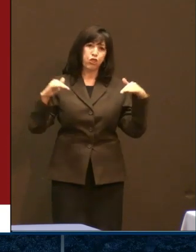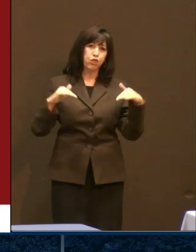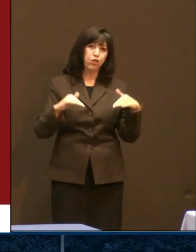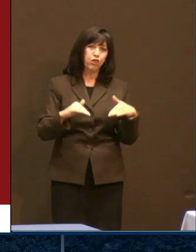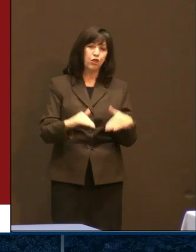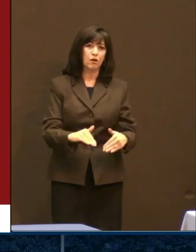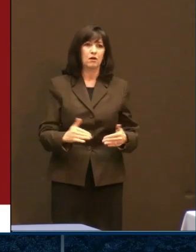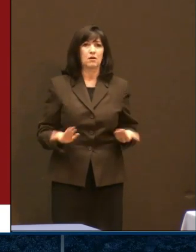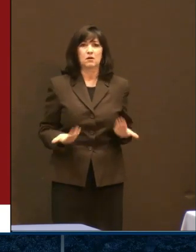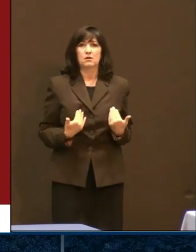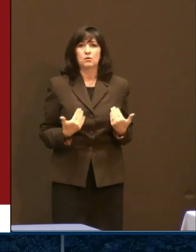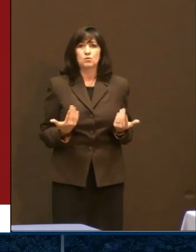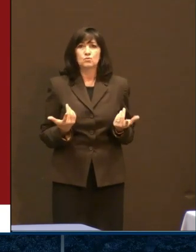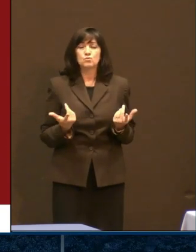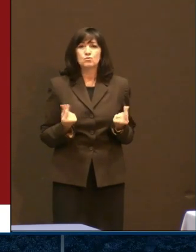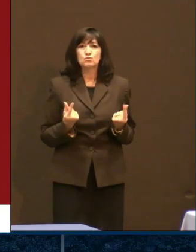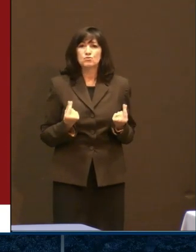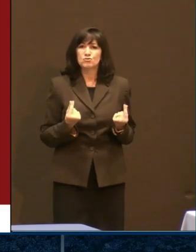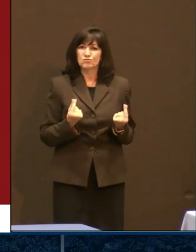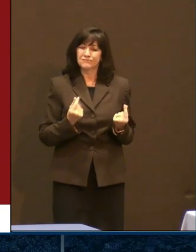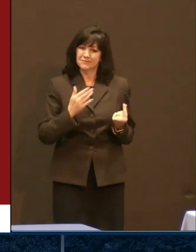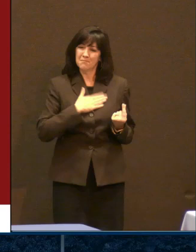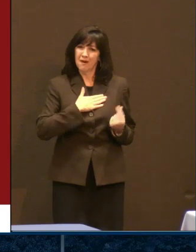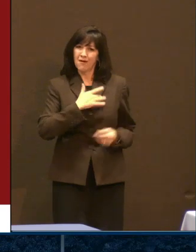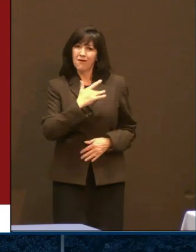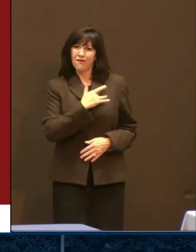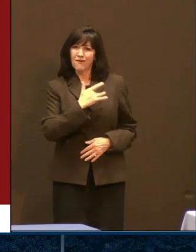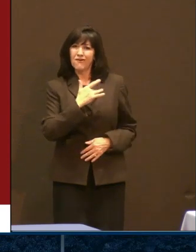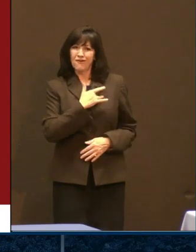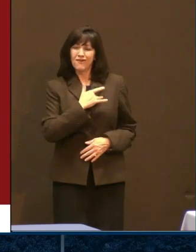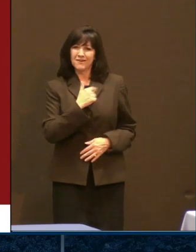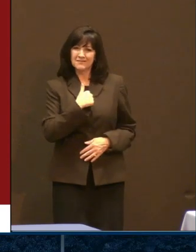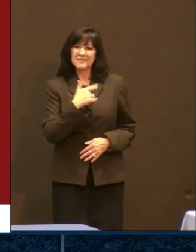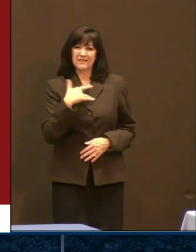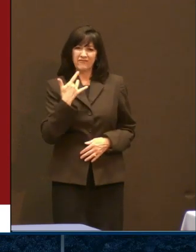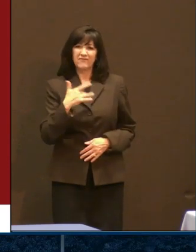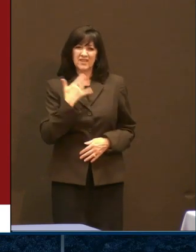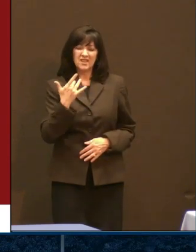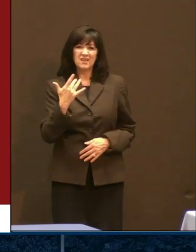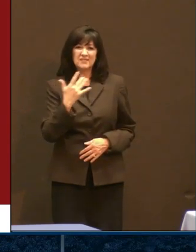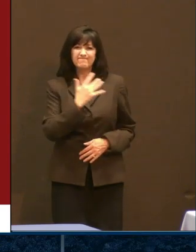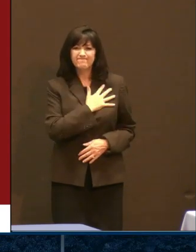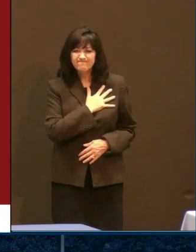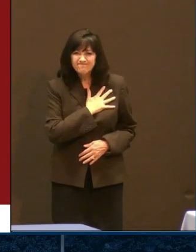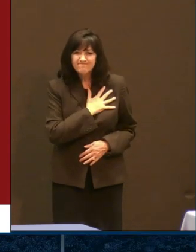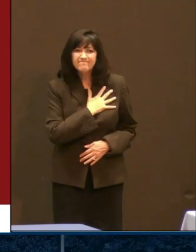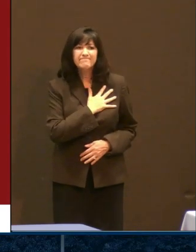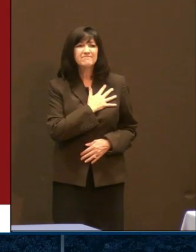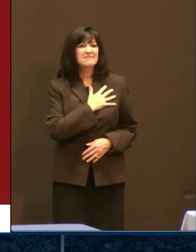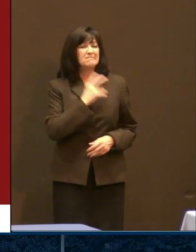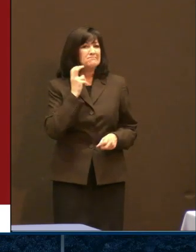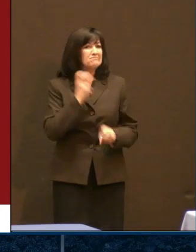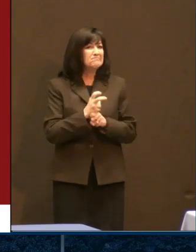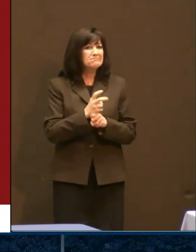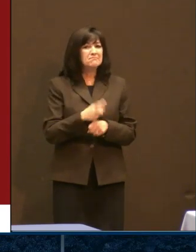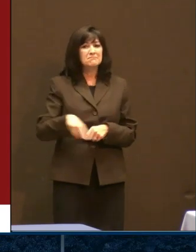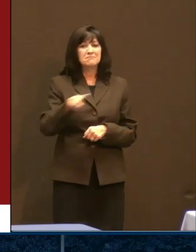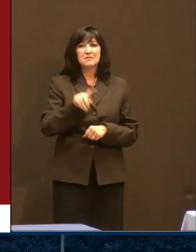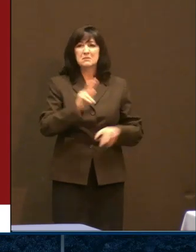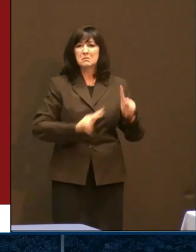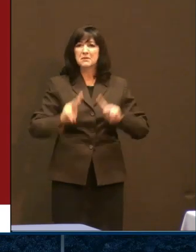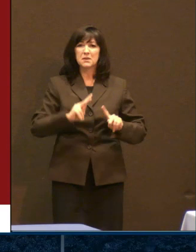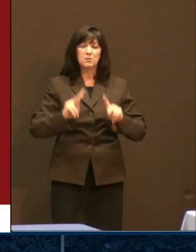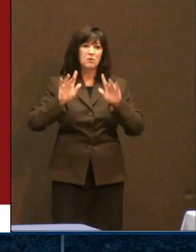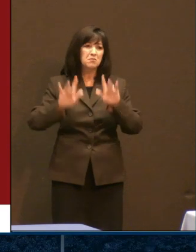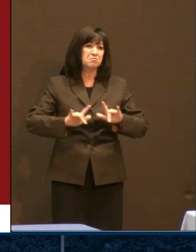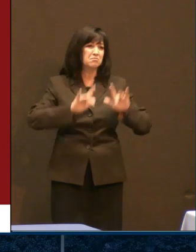before how it hurts my heart to hear the anguish of both workers and business people about their businesses being closed